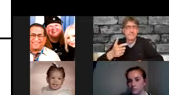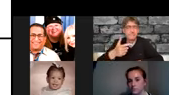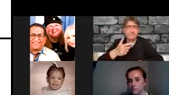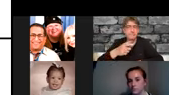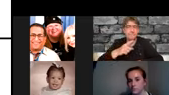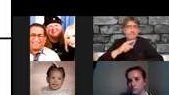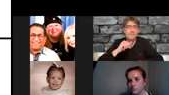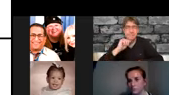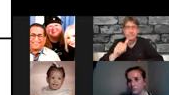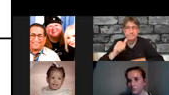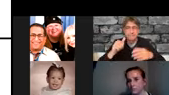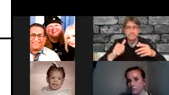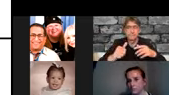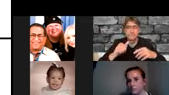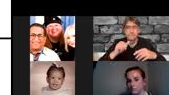to pay